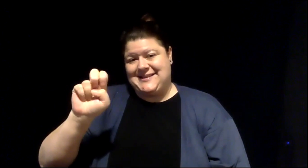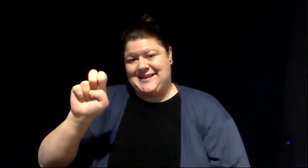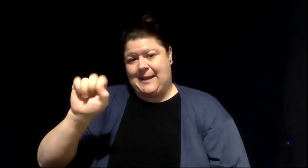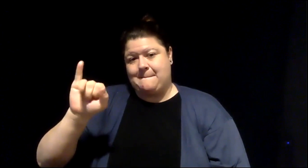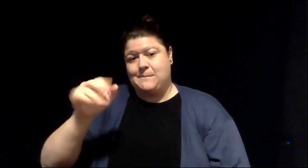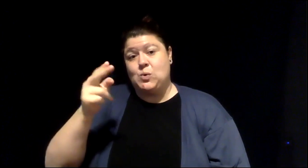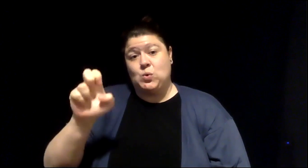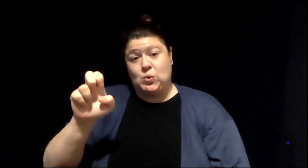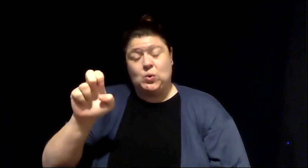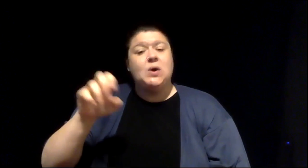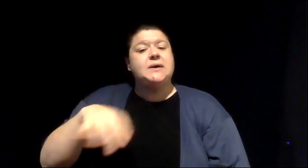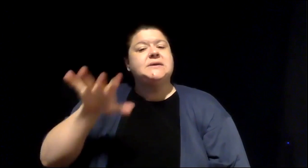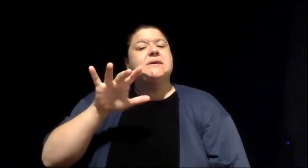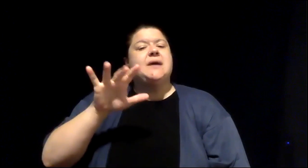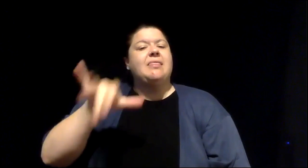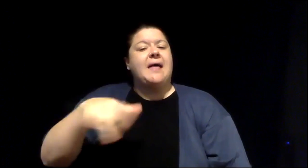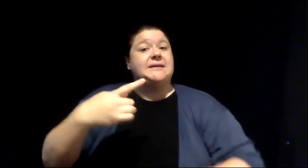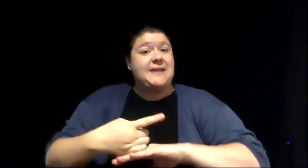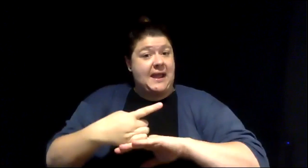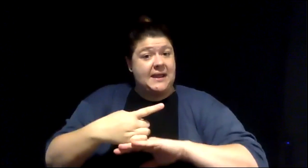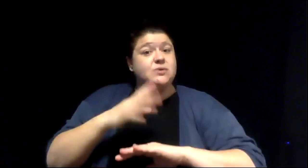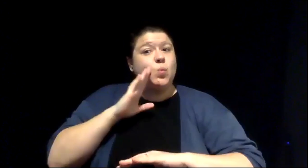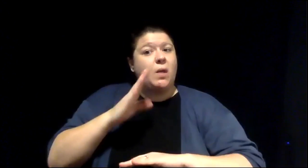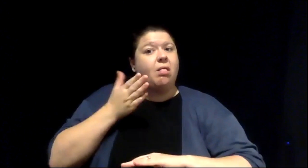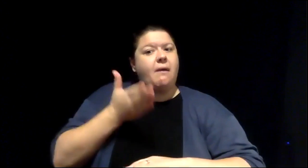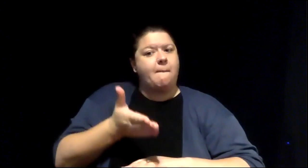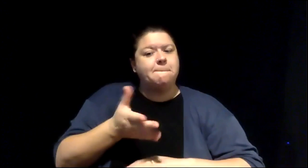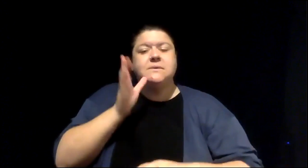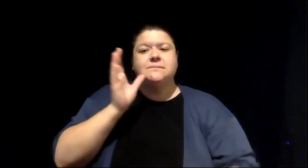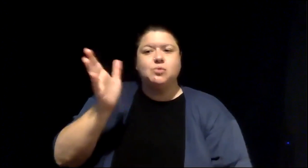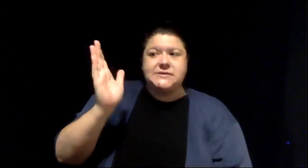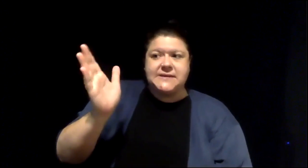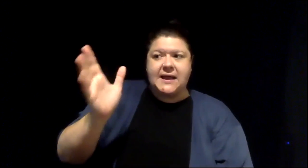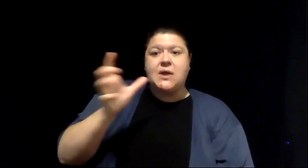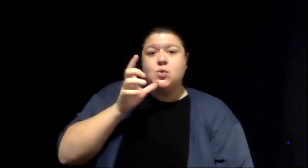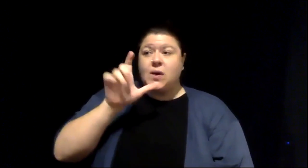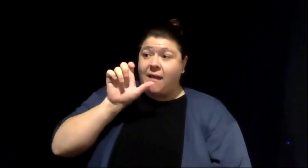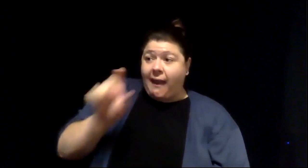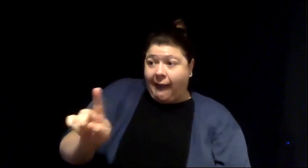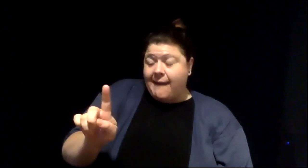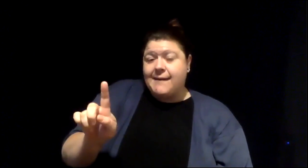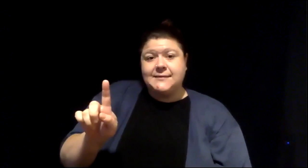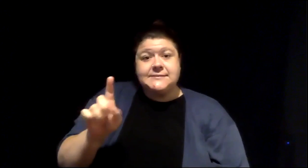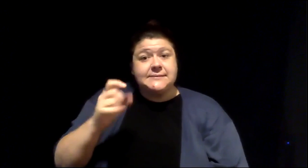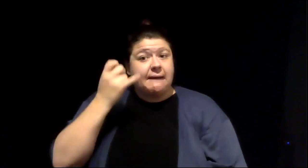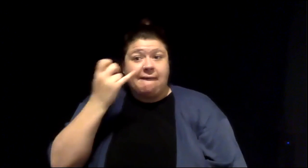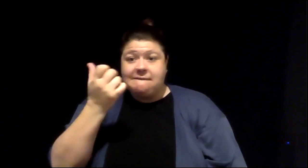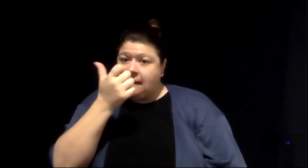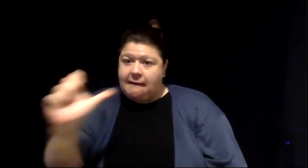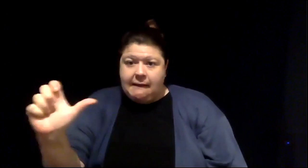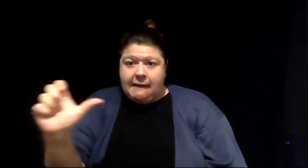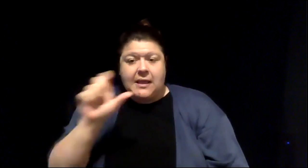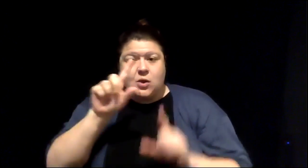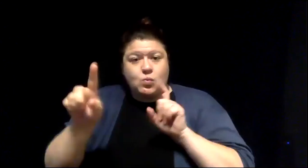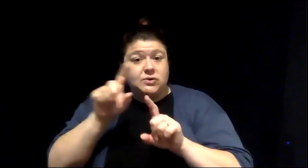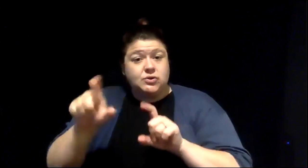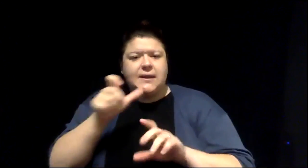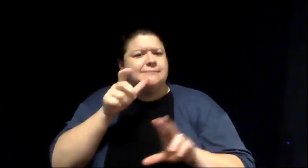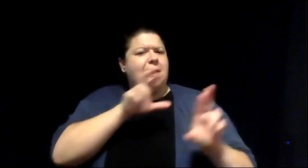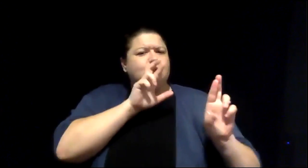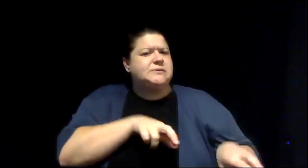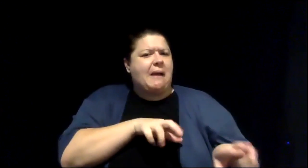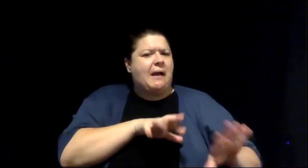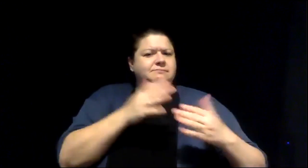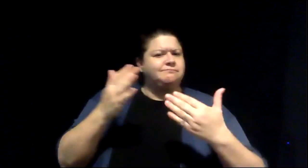anyone might have regarding getting certified or qualified by the state of Oregon. I haven't gotten a response from her yet,